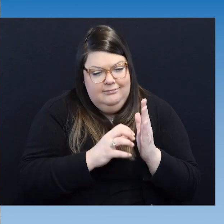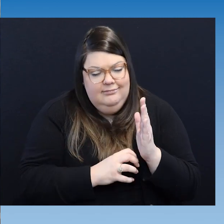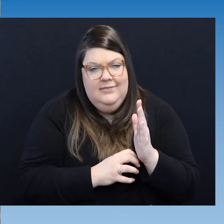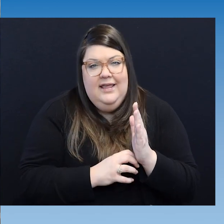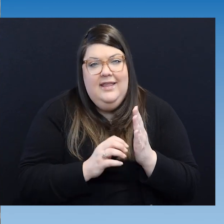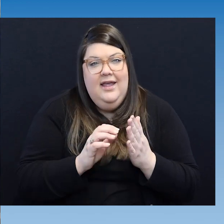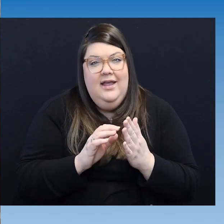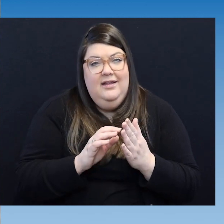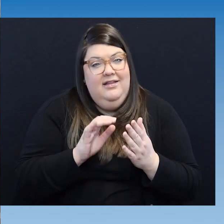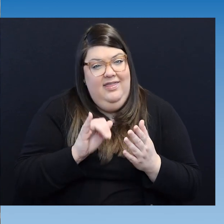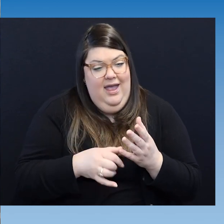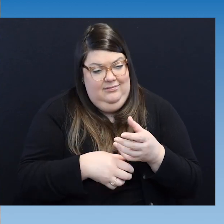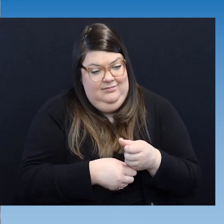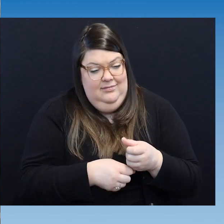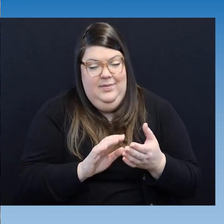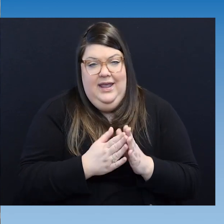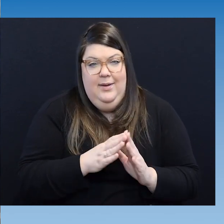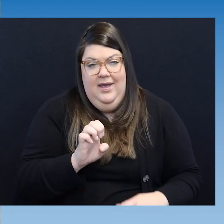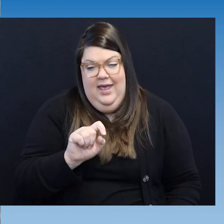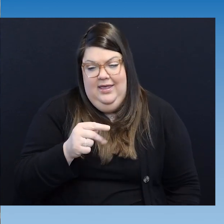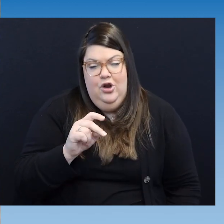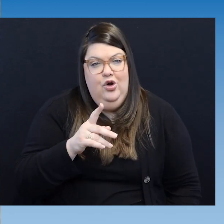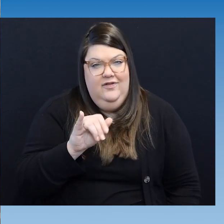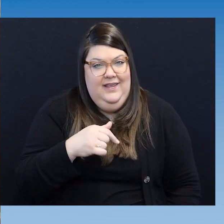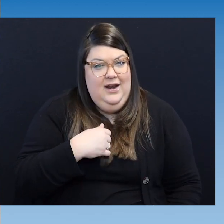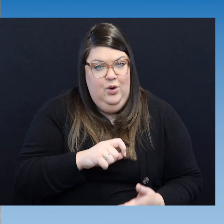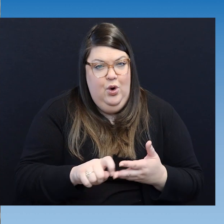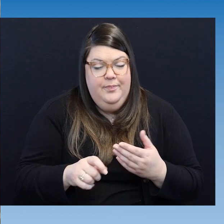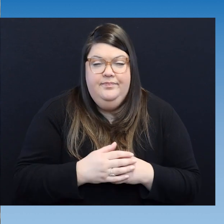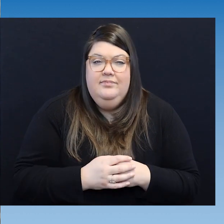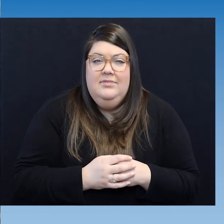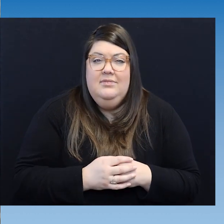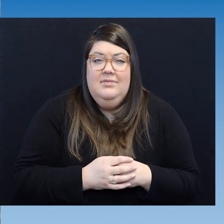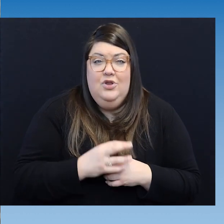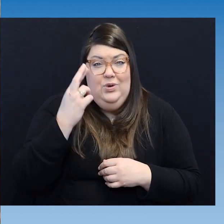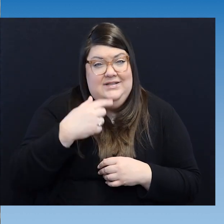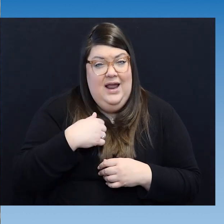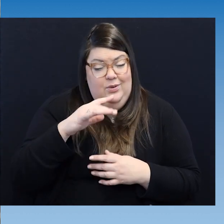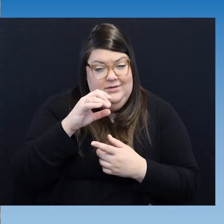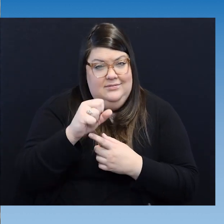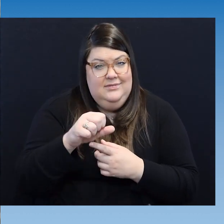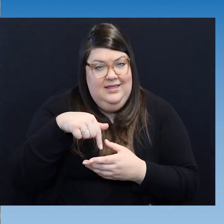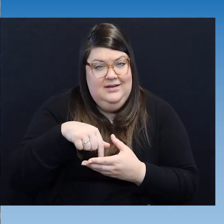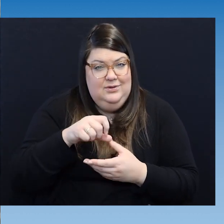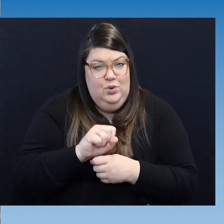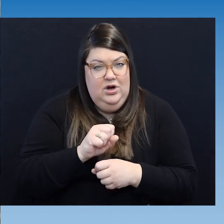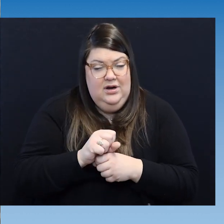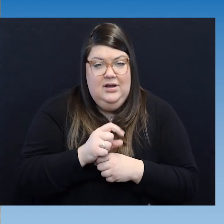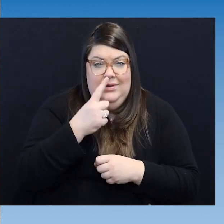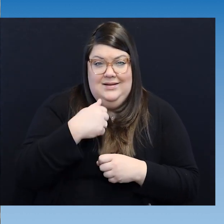the ethnography that I wrote. What drew me to this work was, I do a lot of research